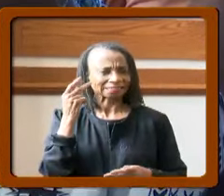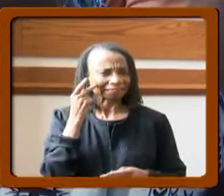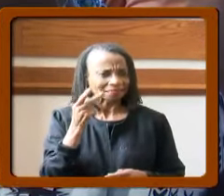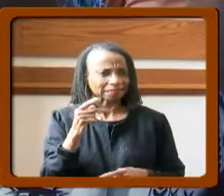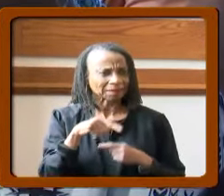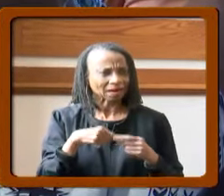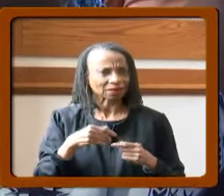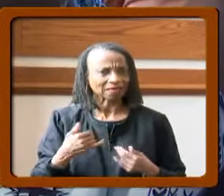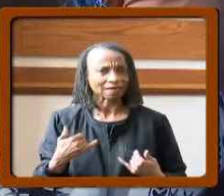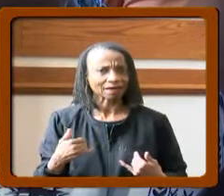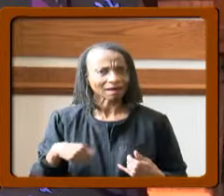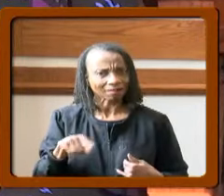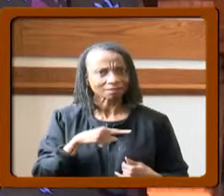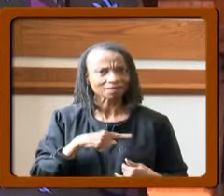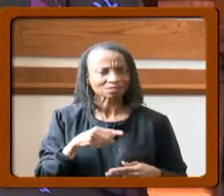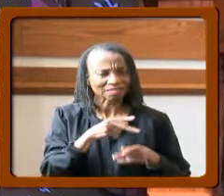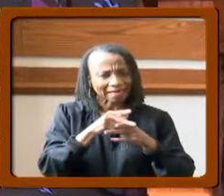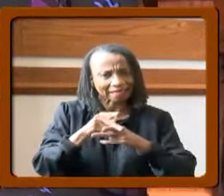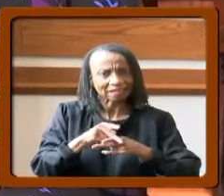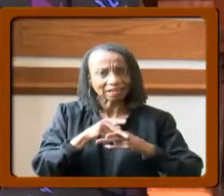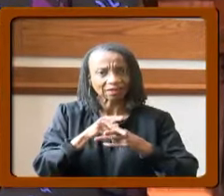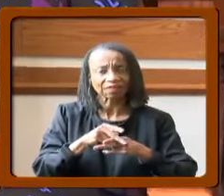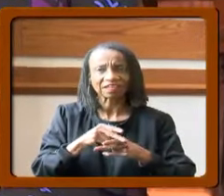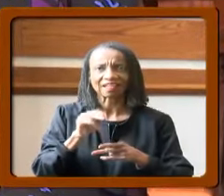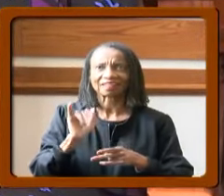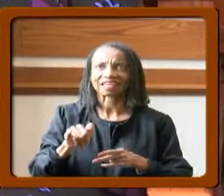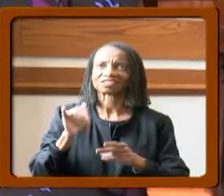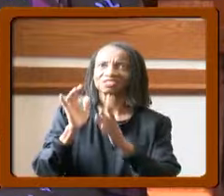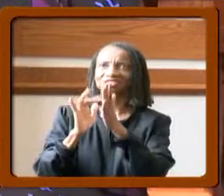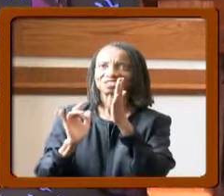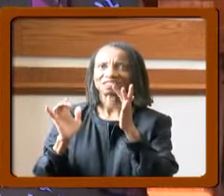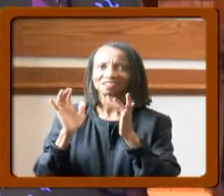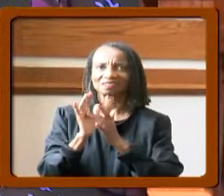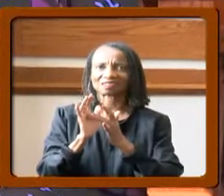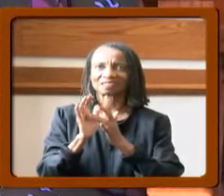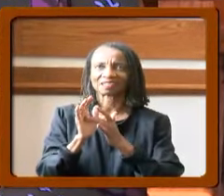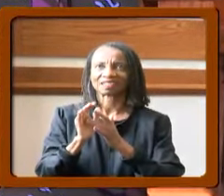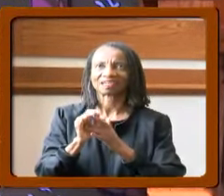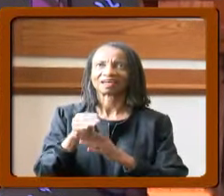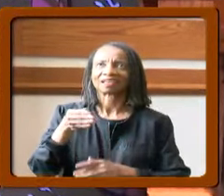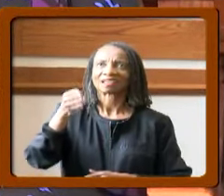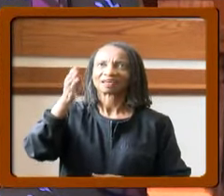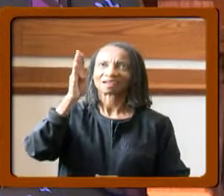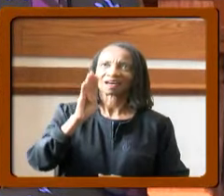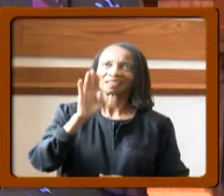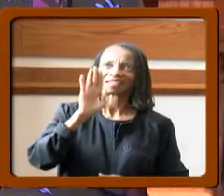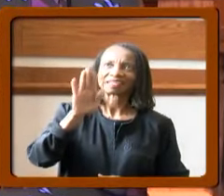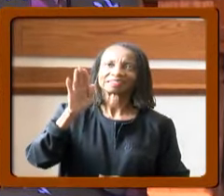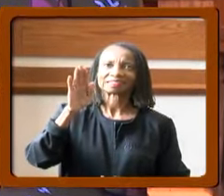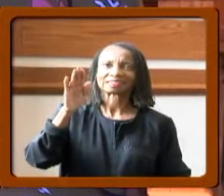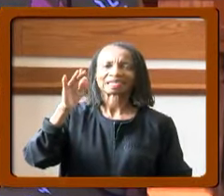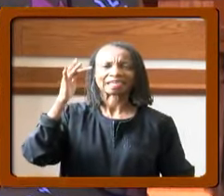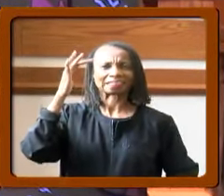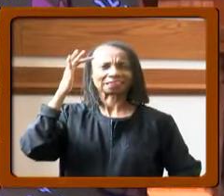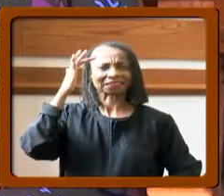That's who Jesus is, God's intelligence and God's intelligibility.